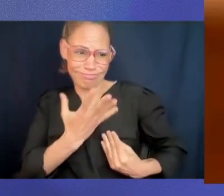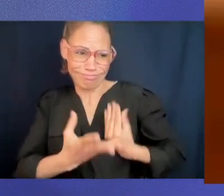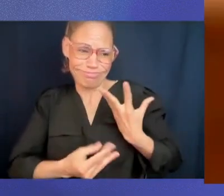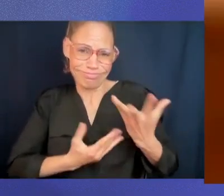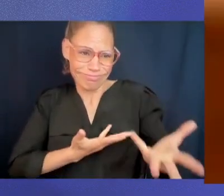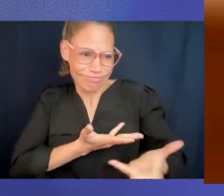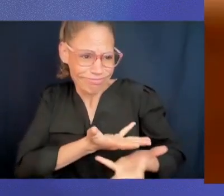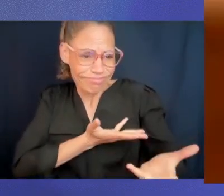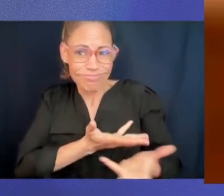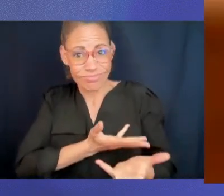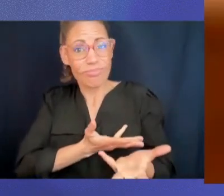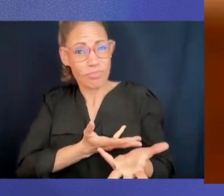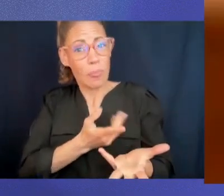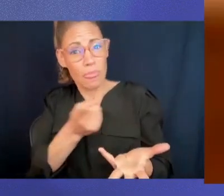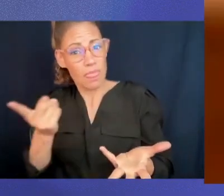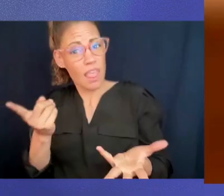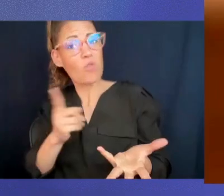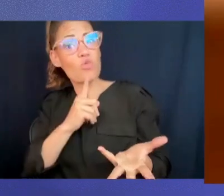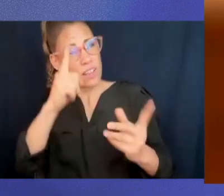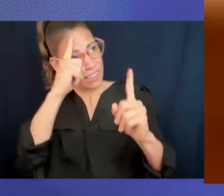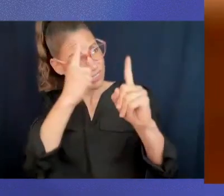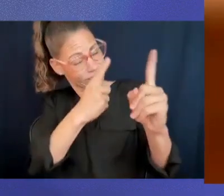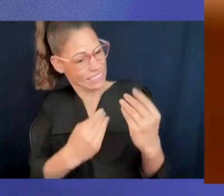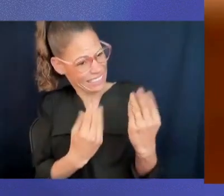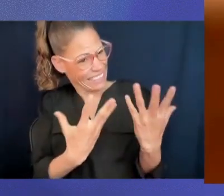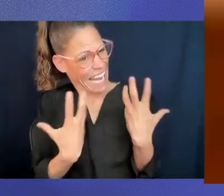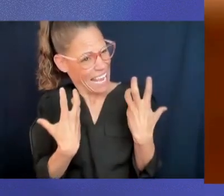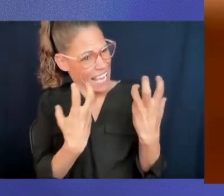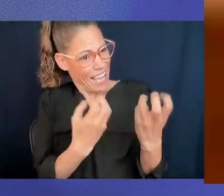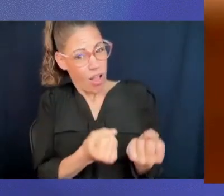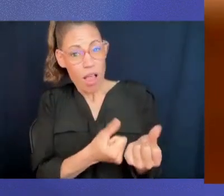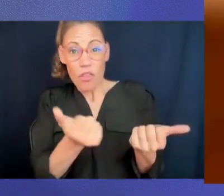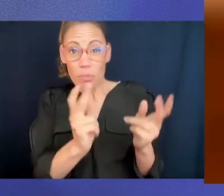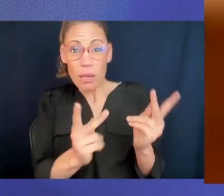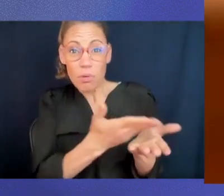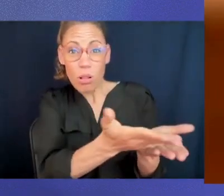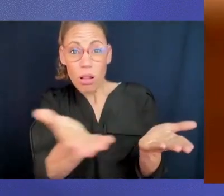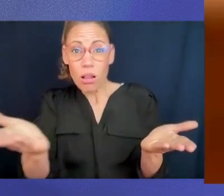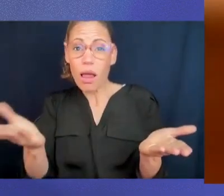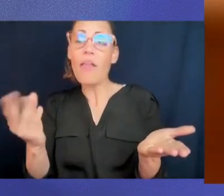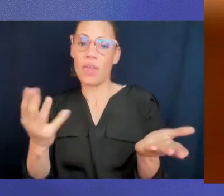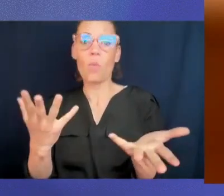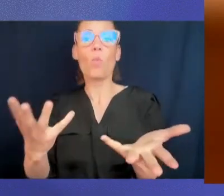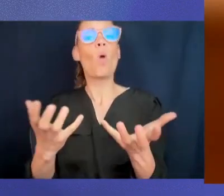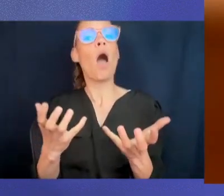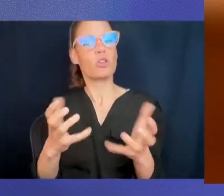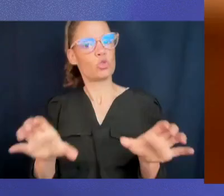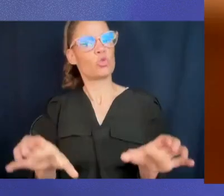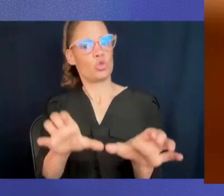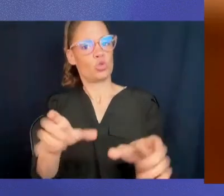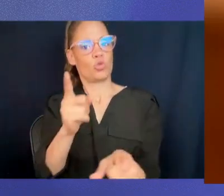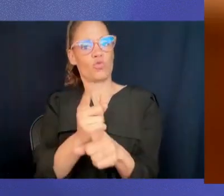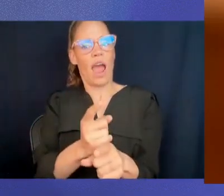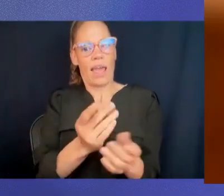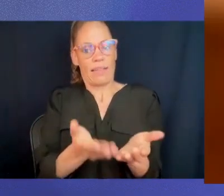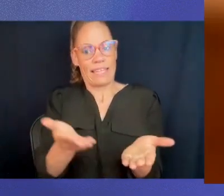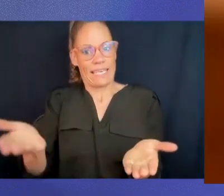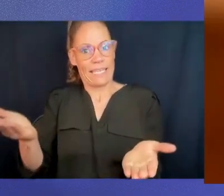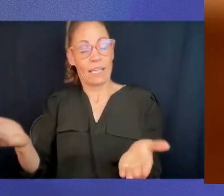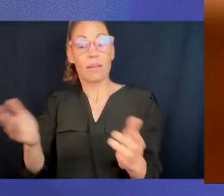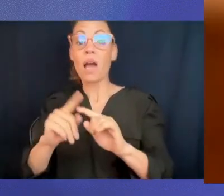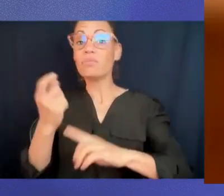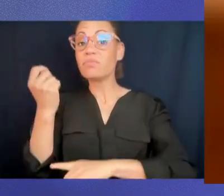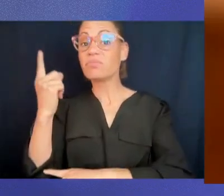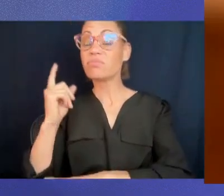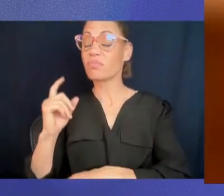to heal others and they want to do the right thing. But in healthcare, even at their best, our